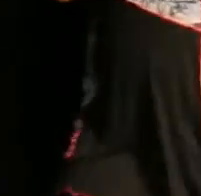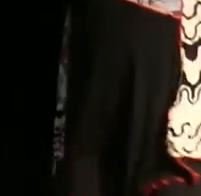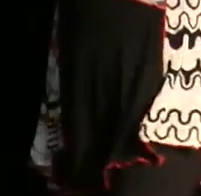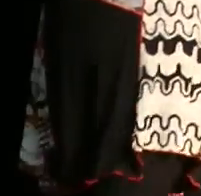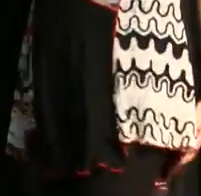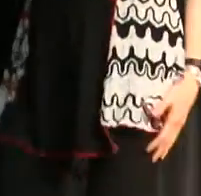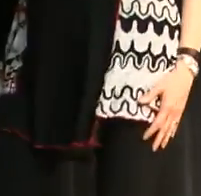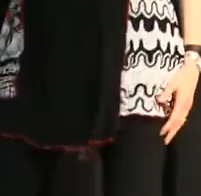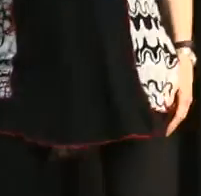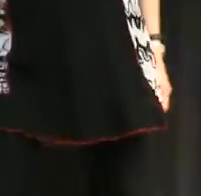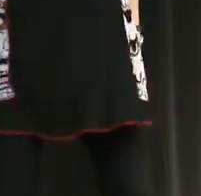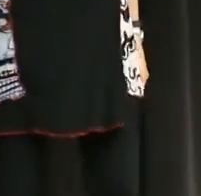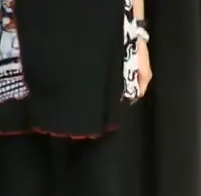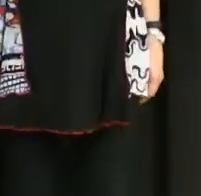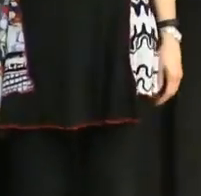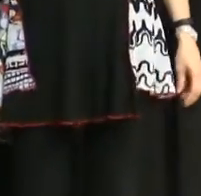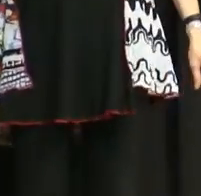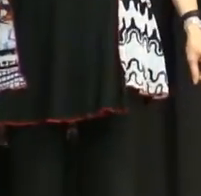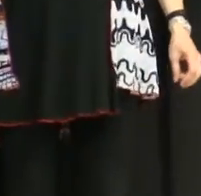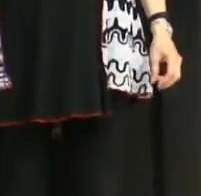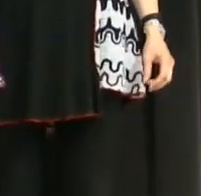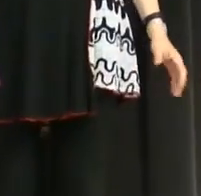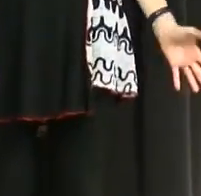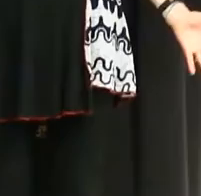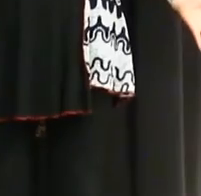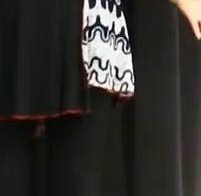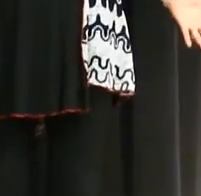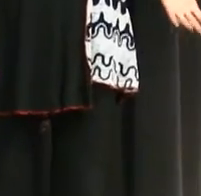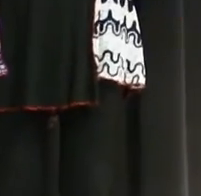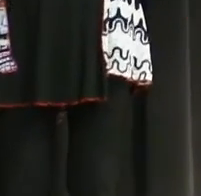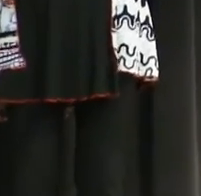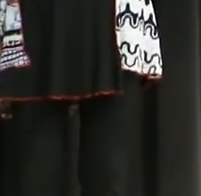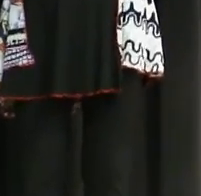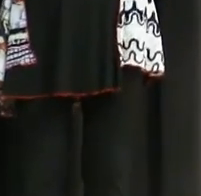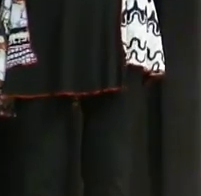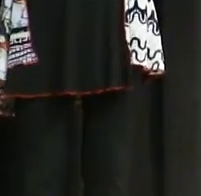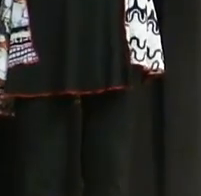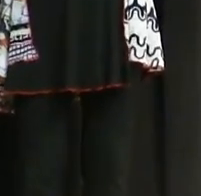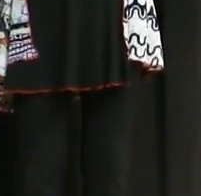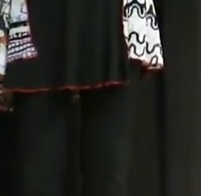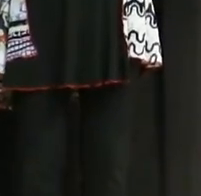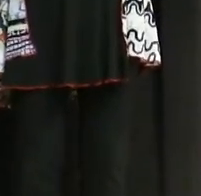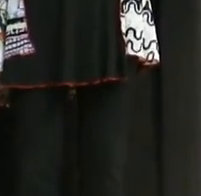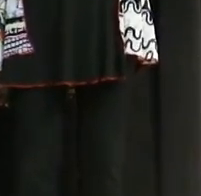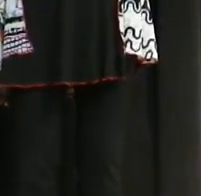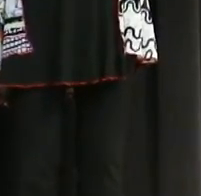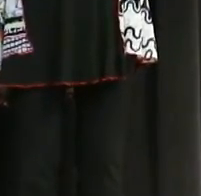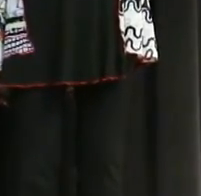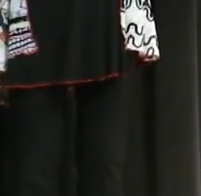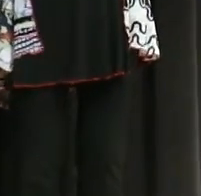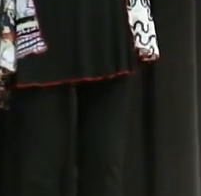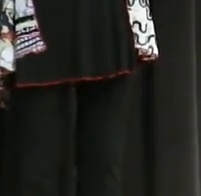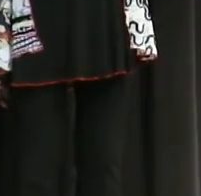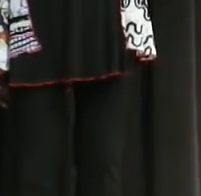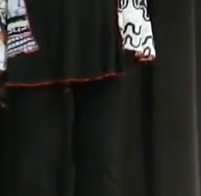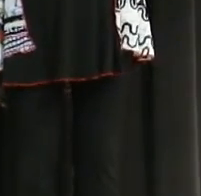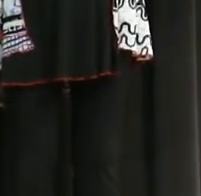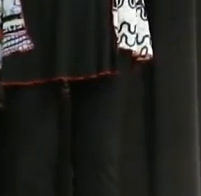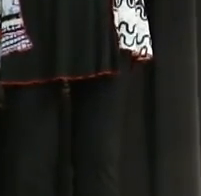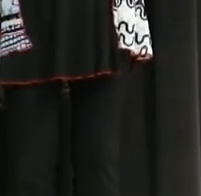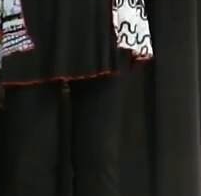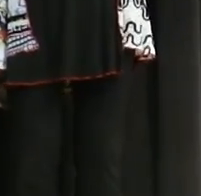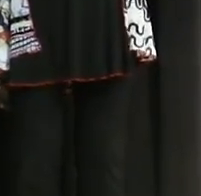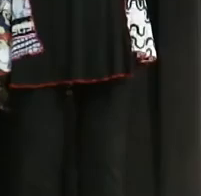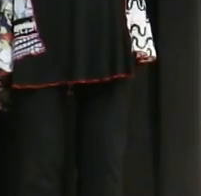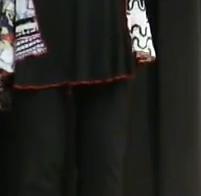Good evening, everyone. It's great to see all of you. I love these occasions when we can come together and when we can watch